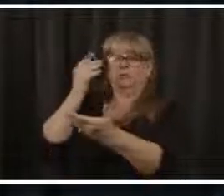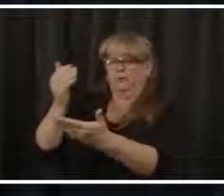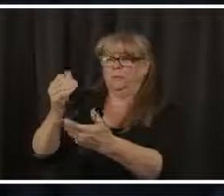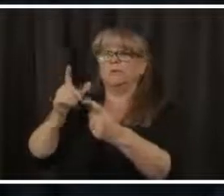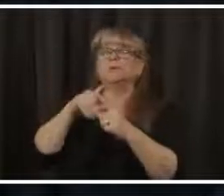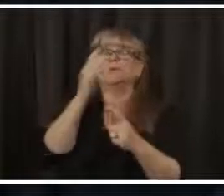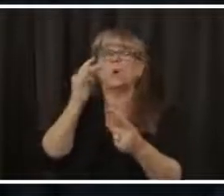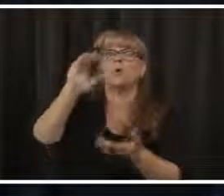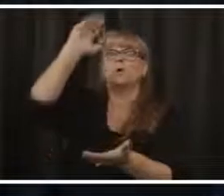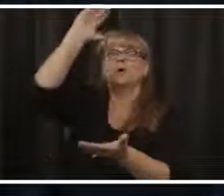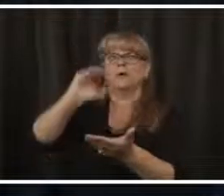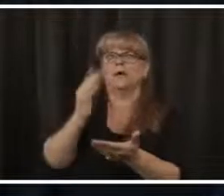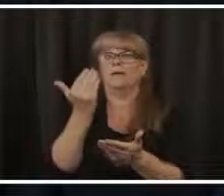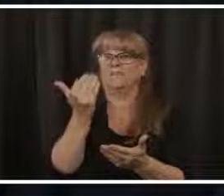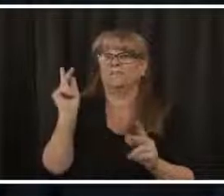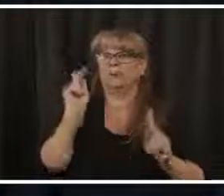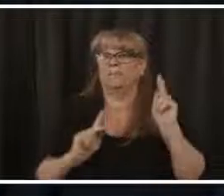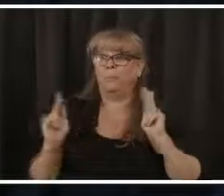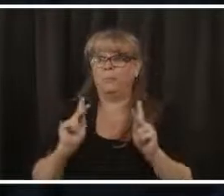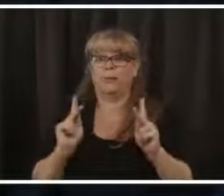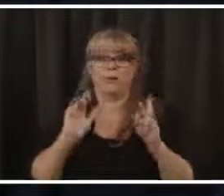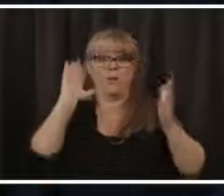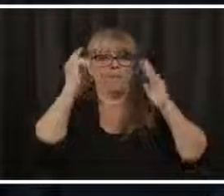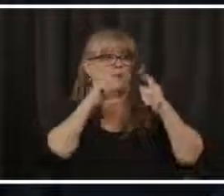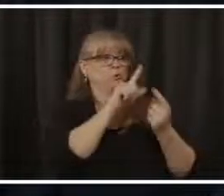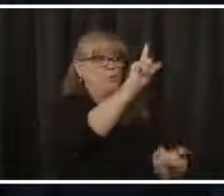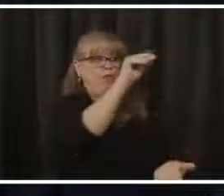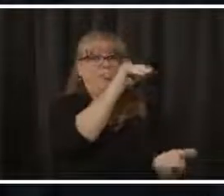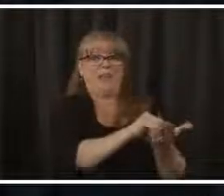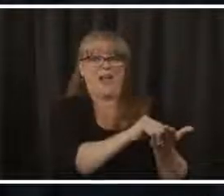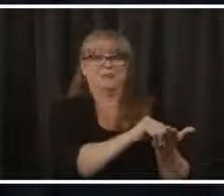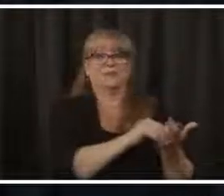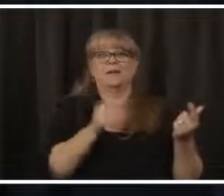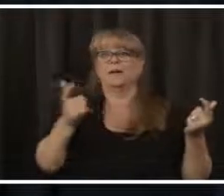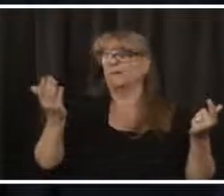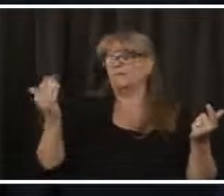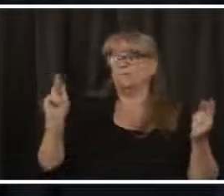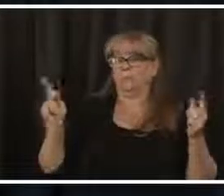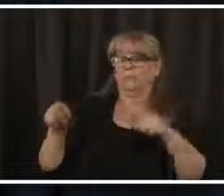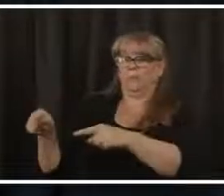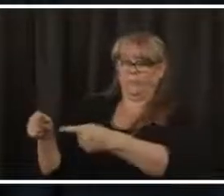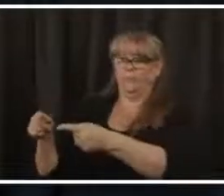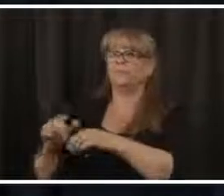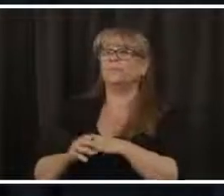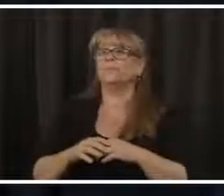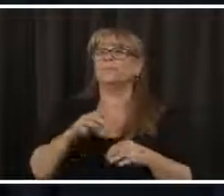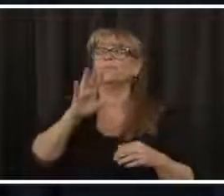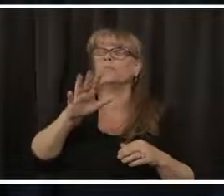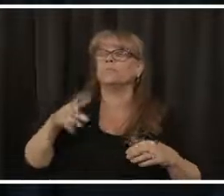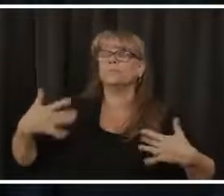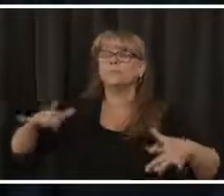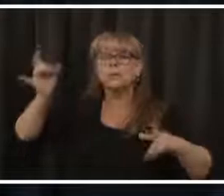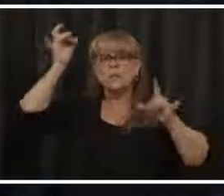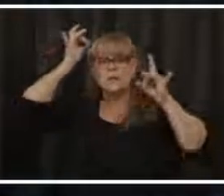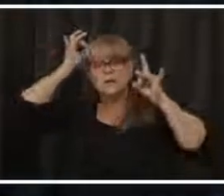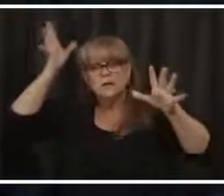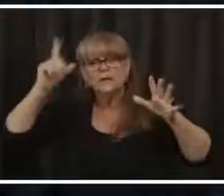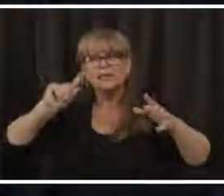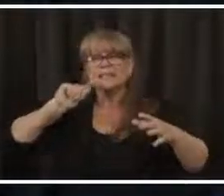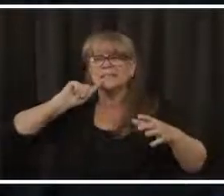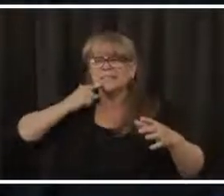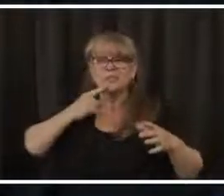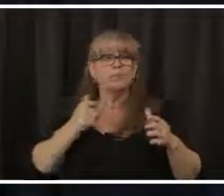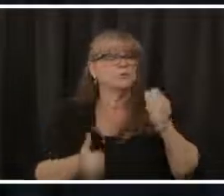women age 18 to 49, with no statistically significant issues with men or older women beyond the norm.